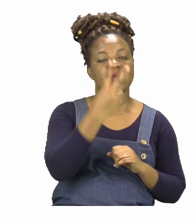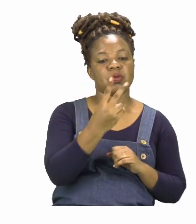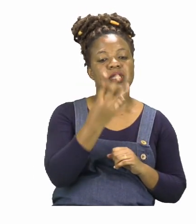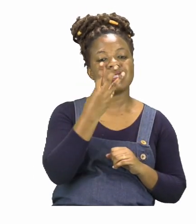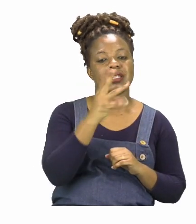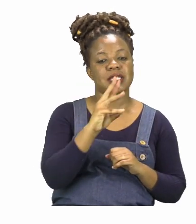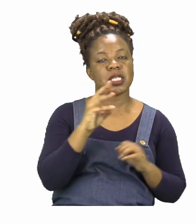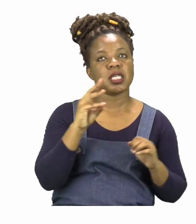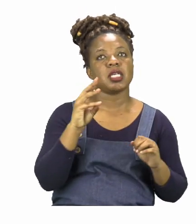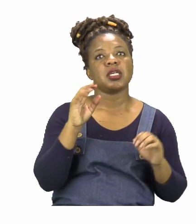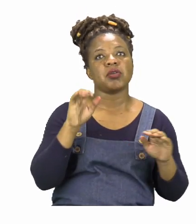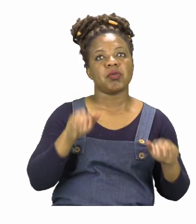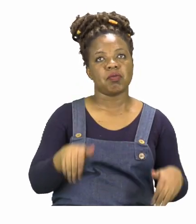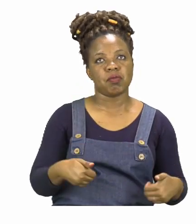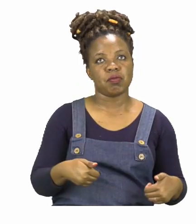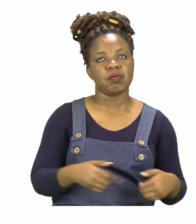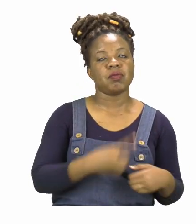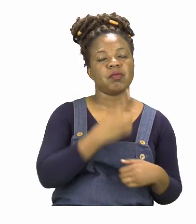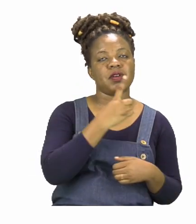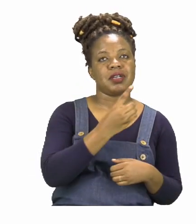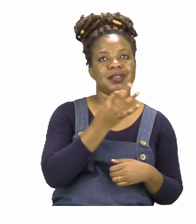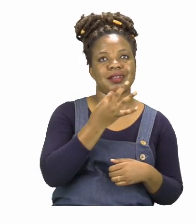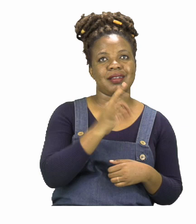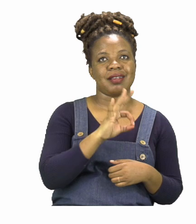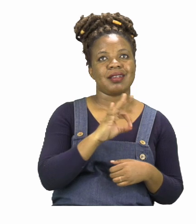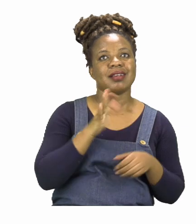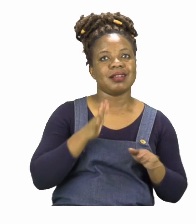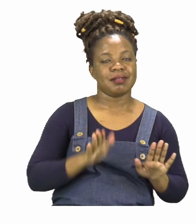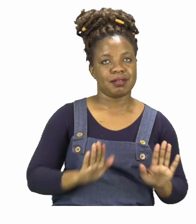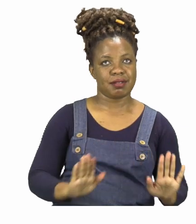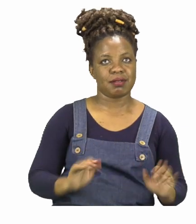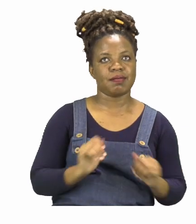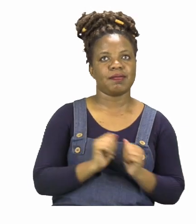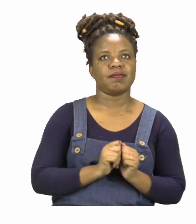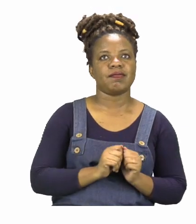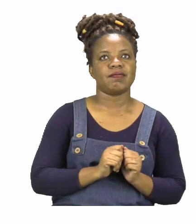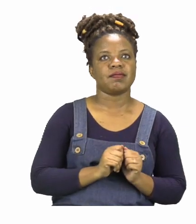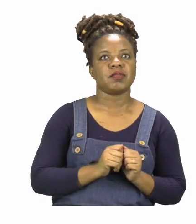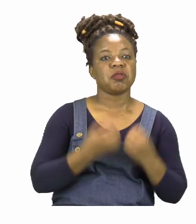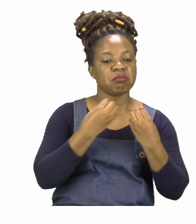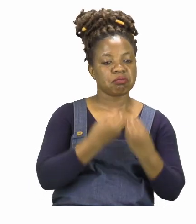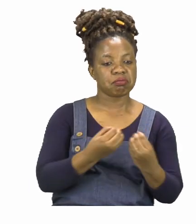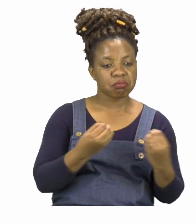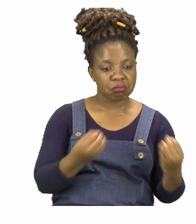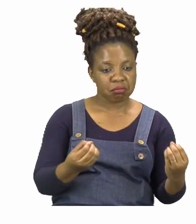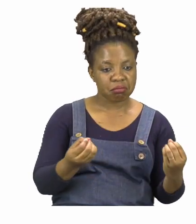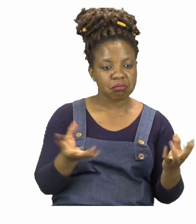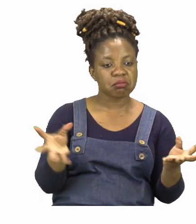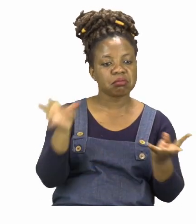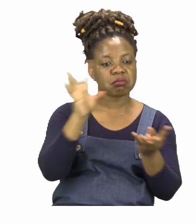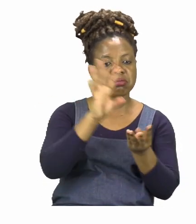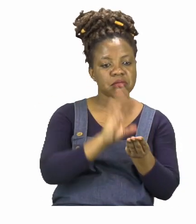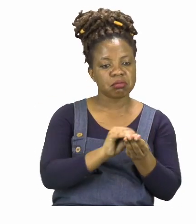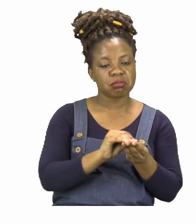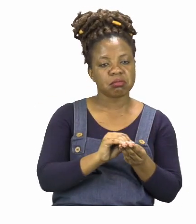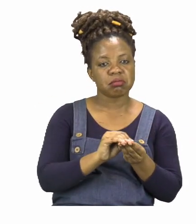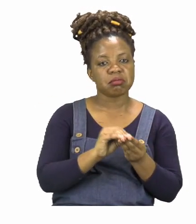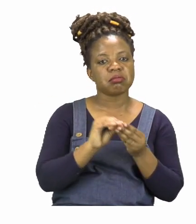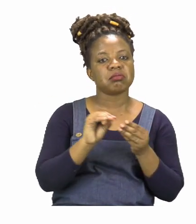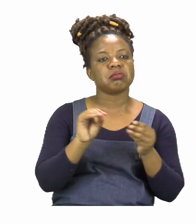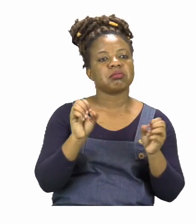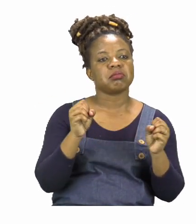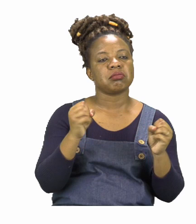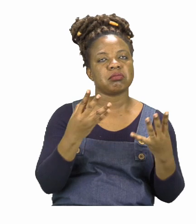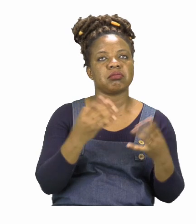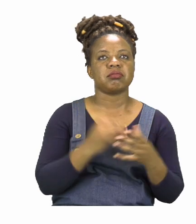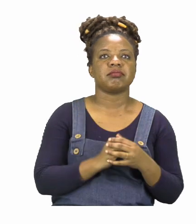and 19 girls. So how many children are at his party?